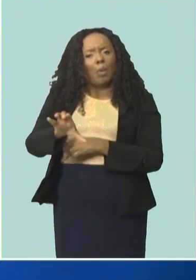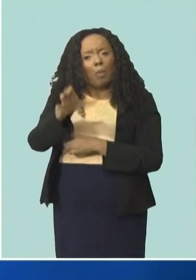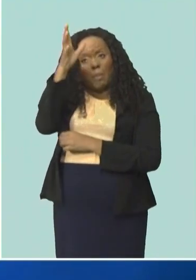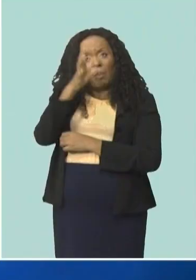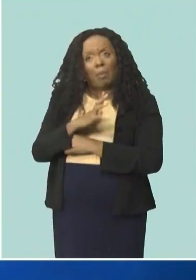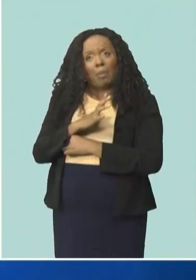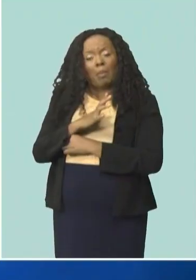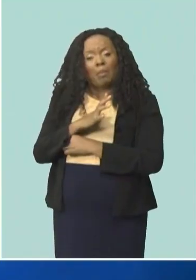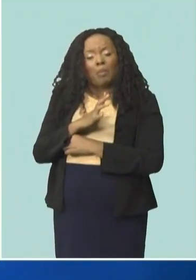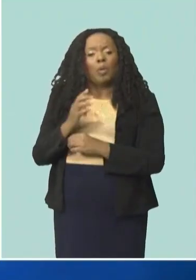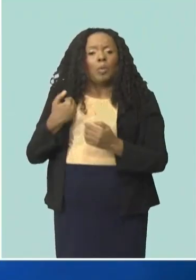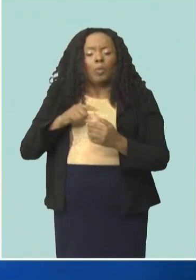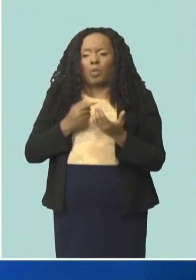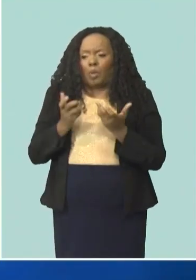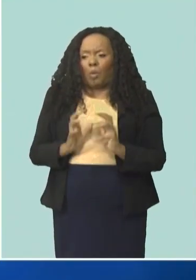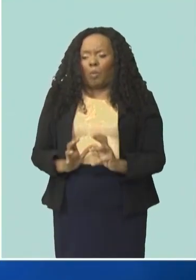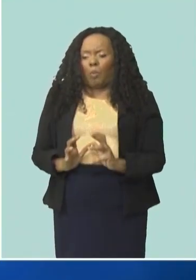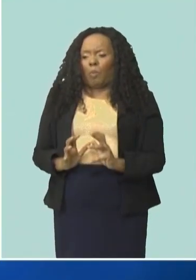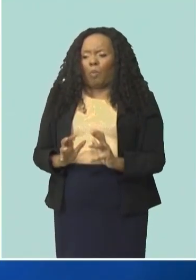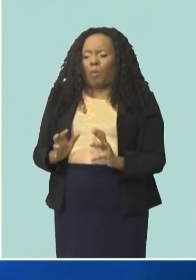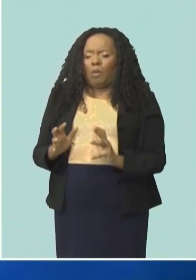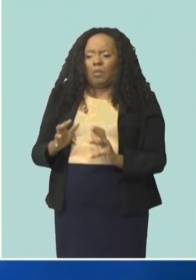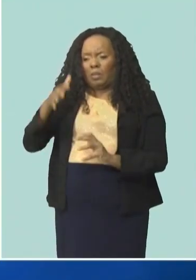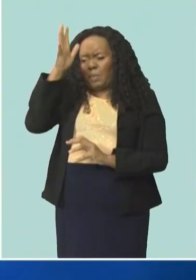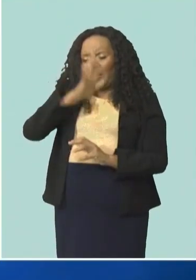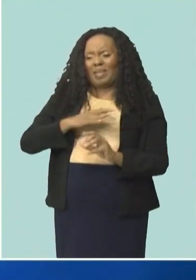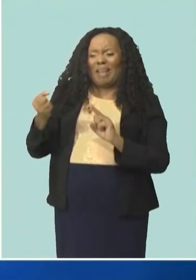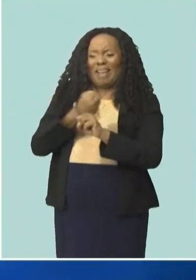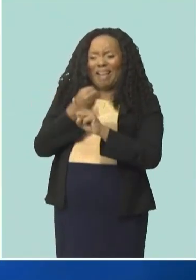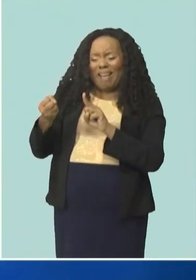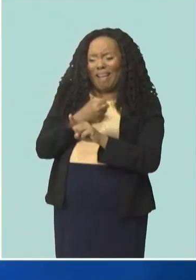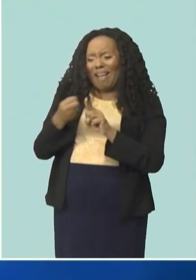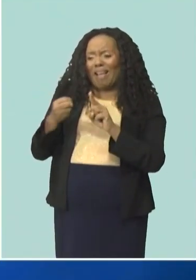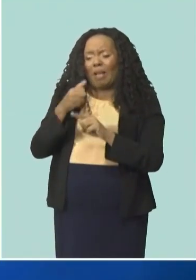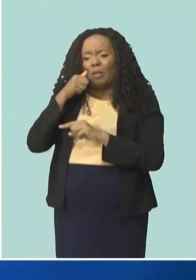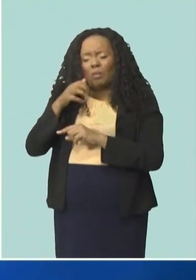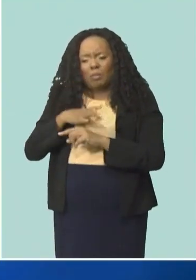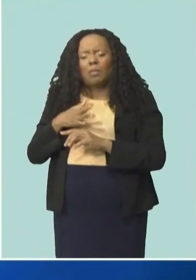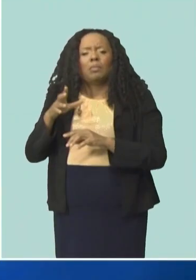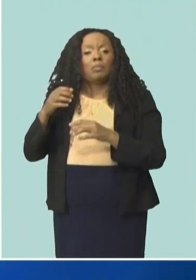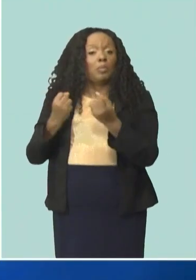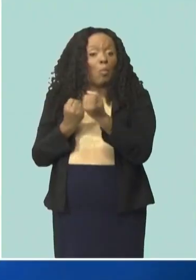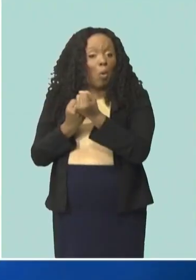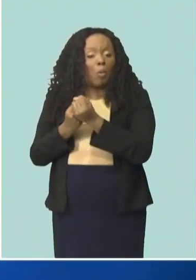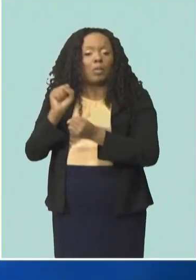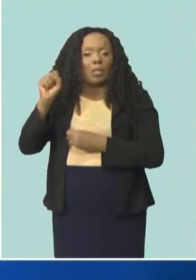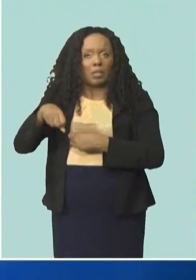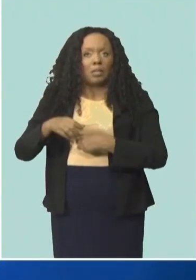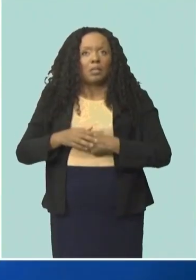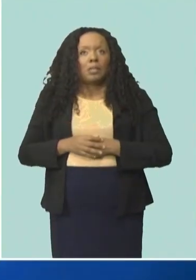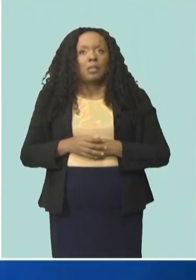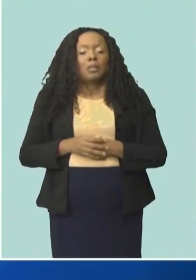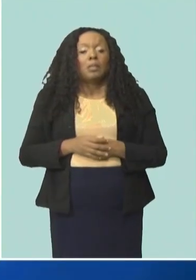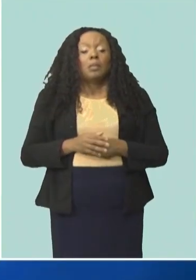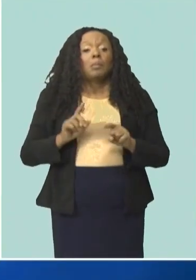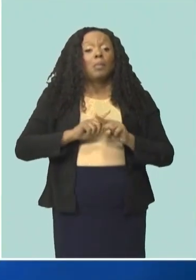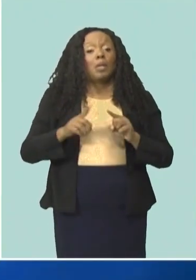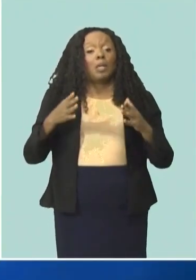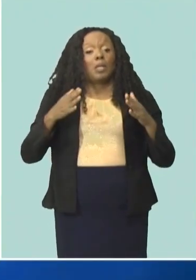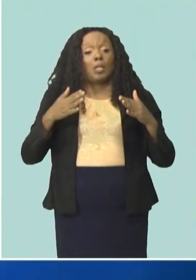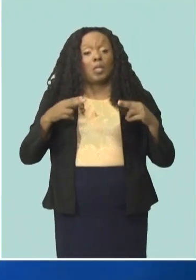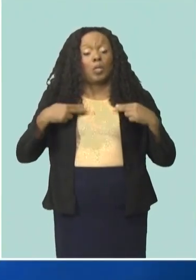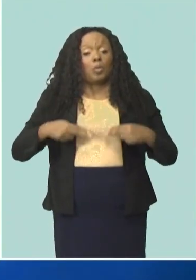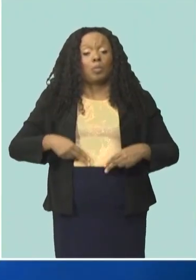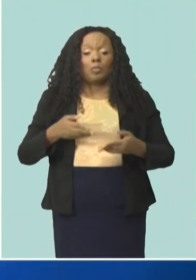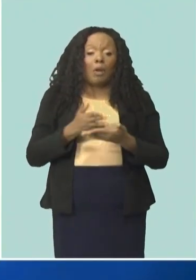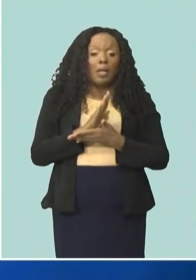reduce instances of violence against women, and we support that, we also, if you're talking about human rights and gender equality and